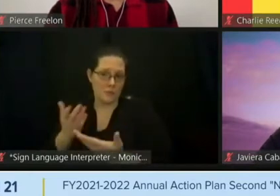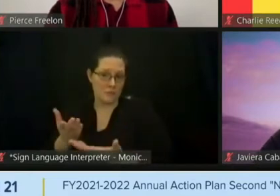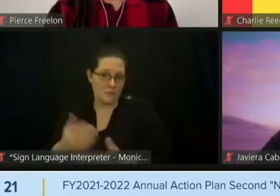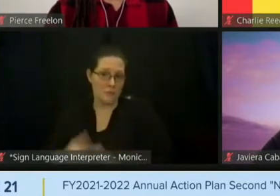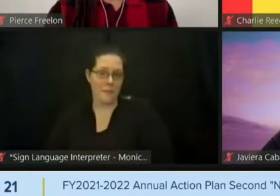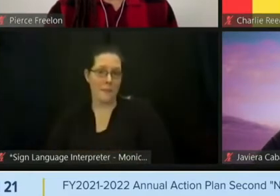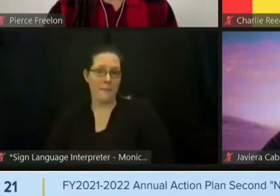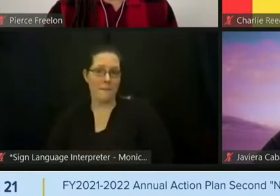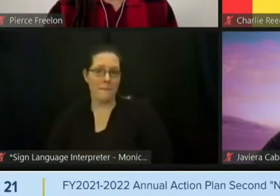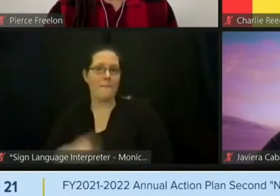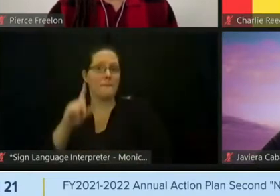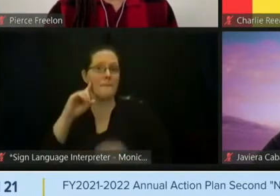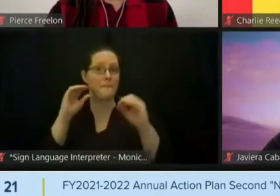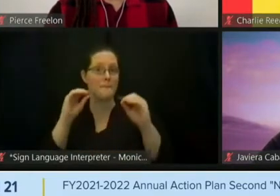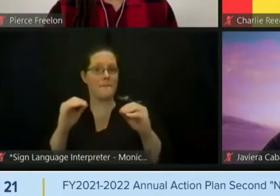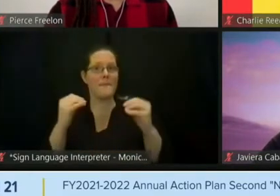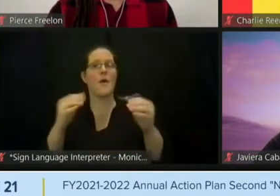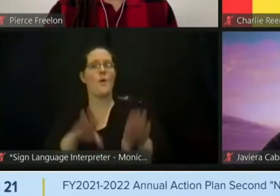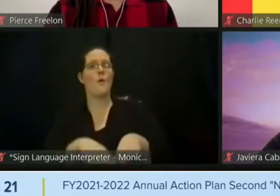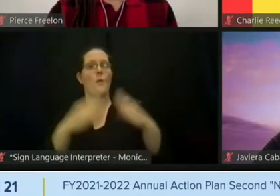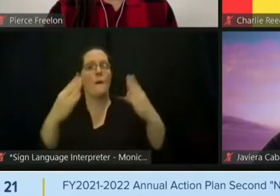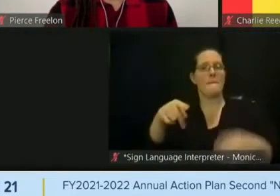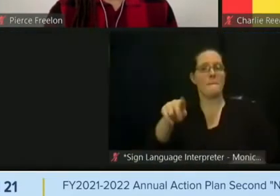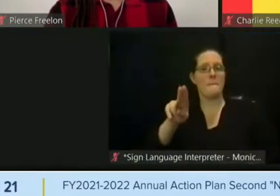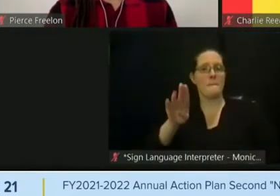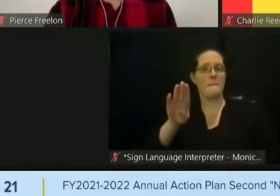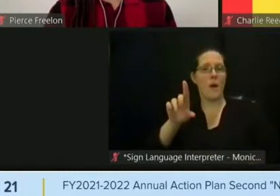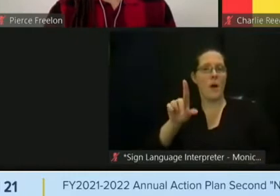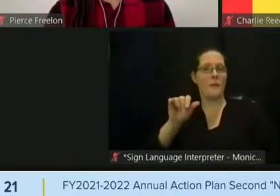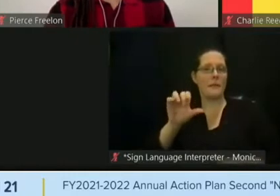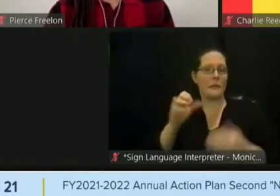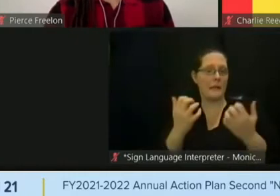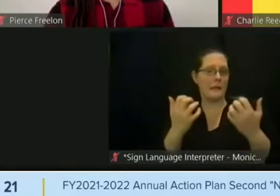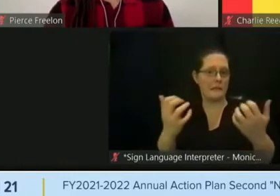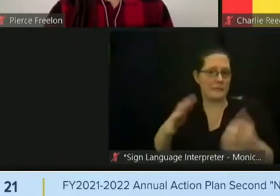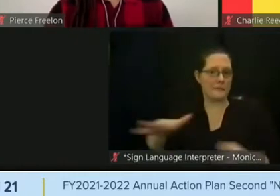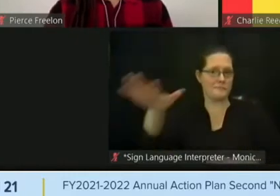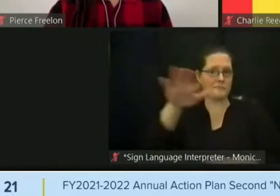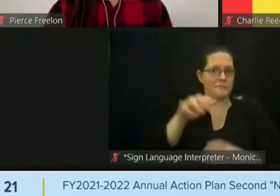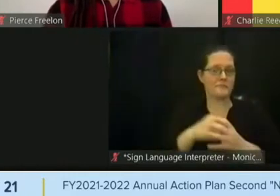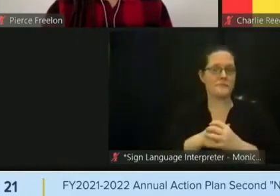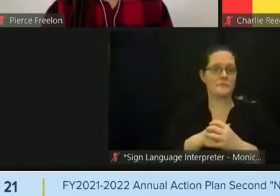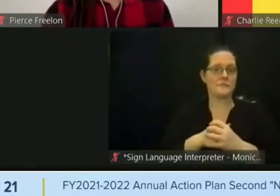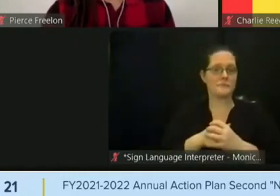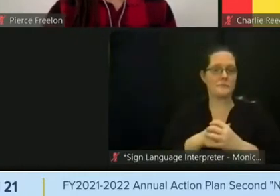All right, we'll move to the public hearing from members of the public. We have had